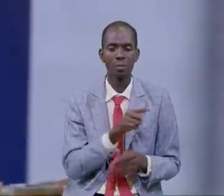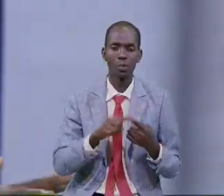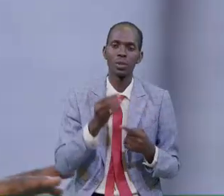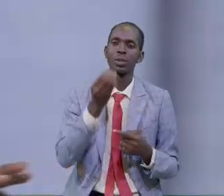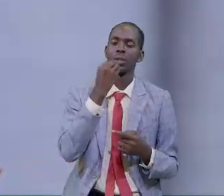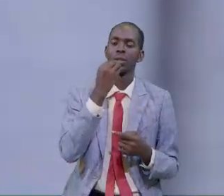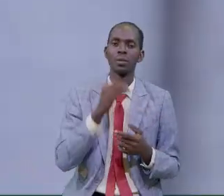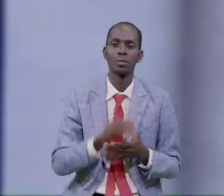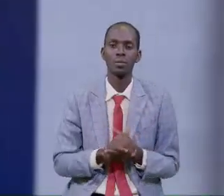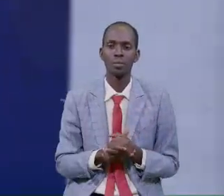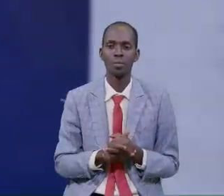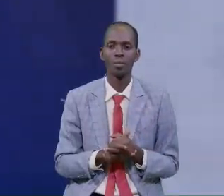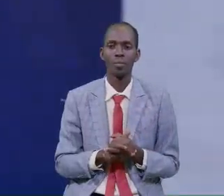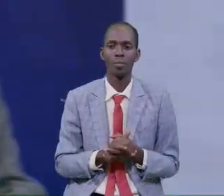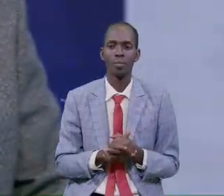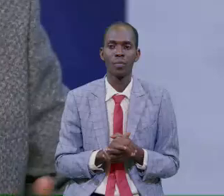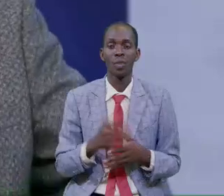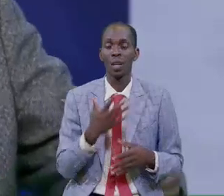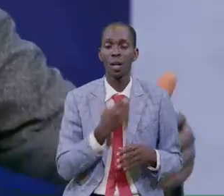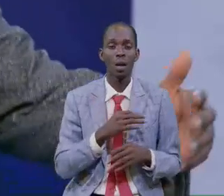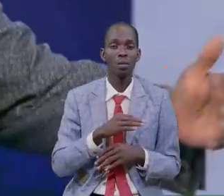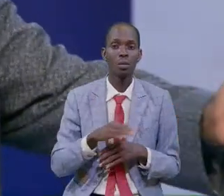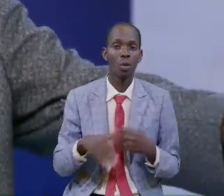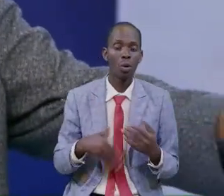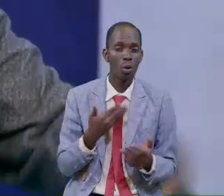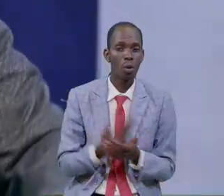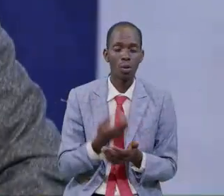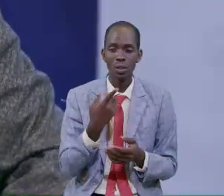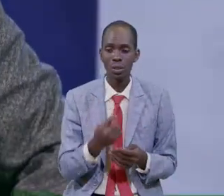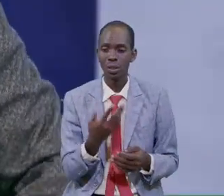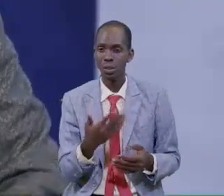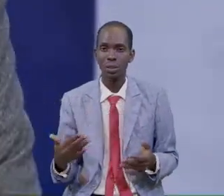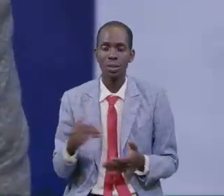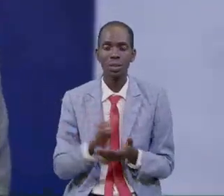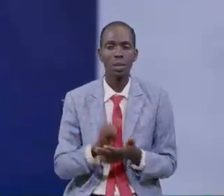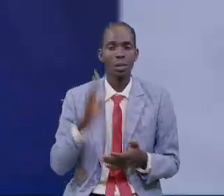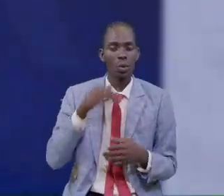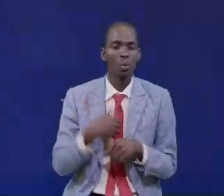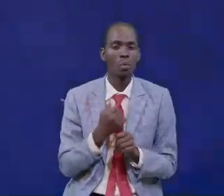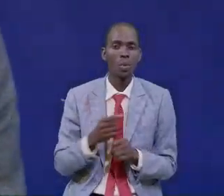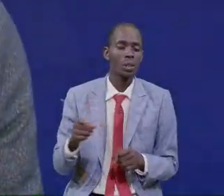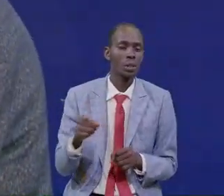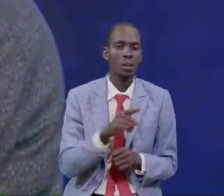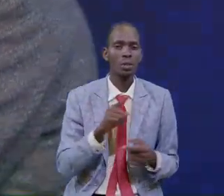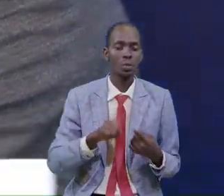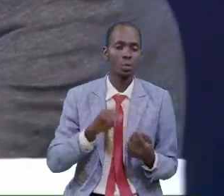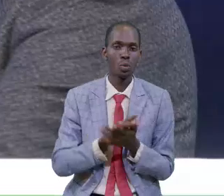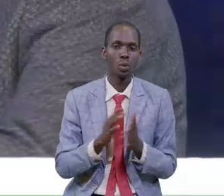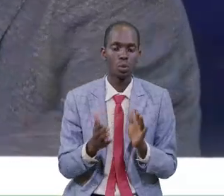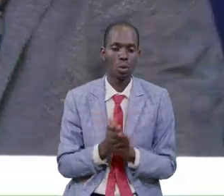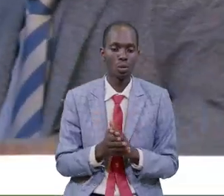And all the stuff that will make them big and give them obesity,